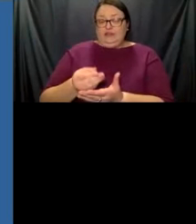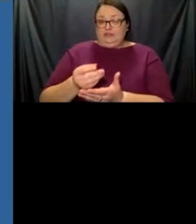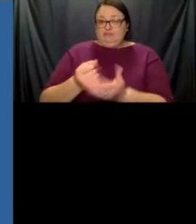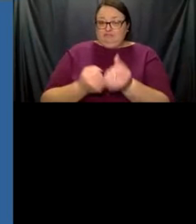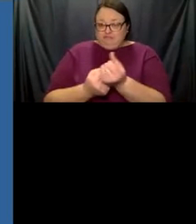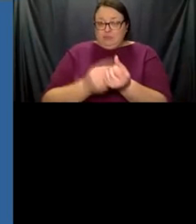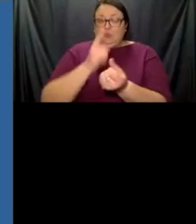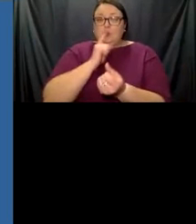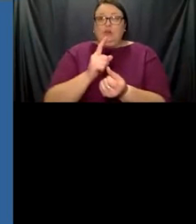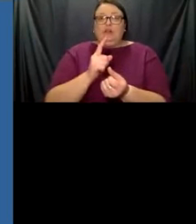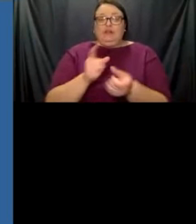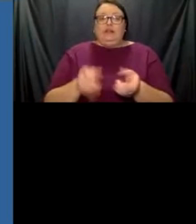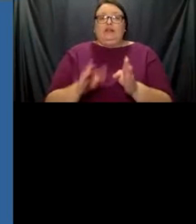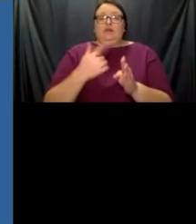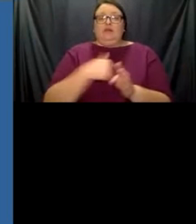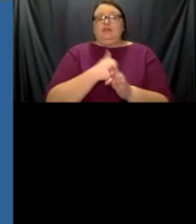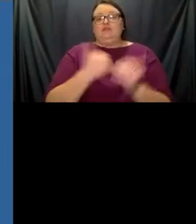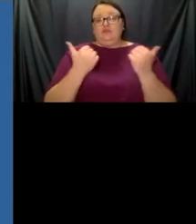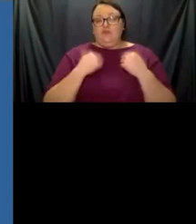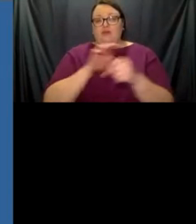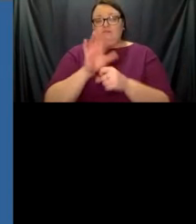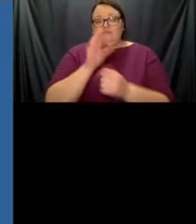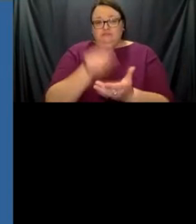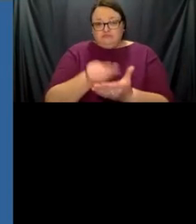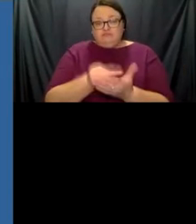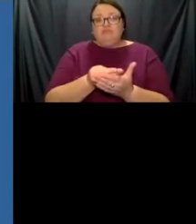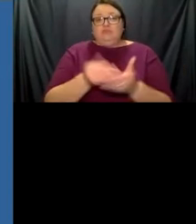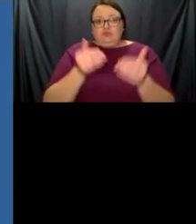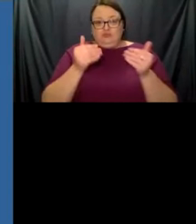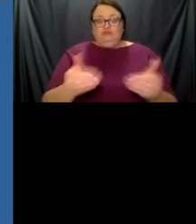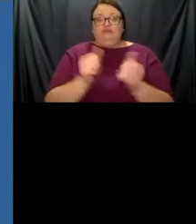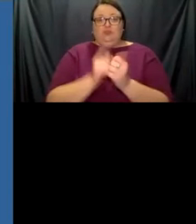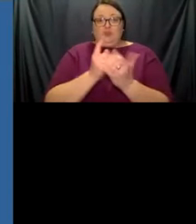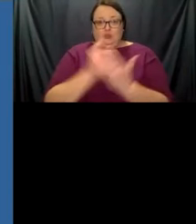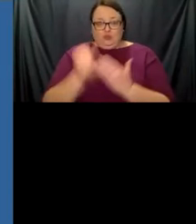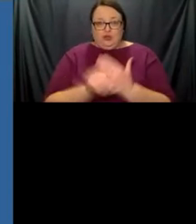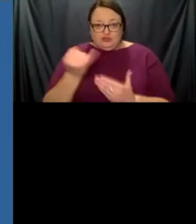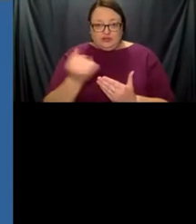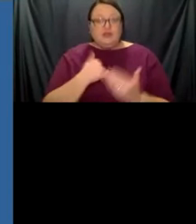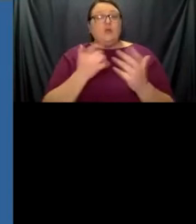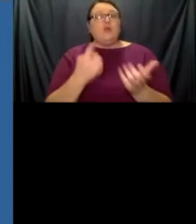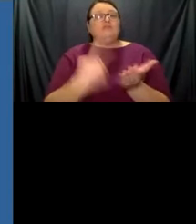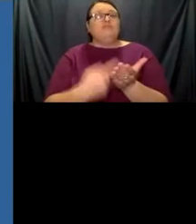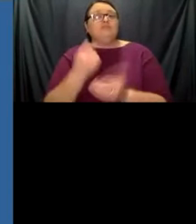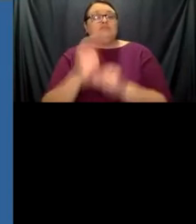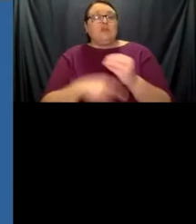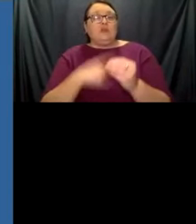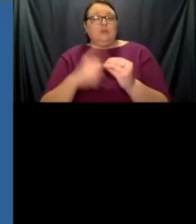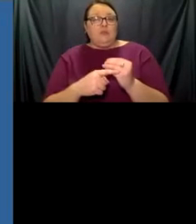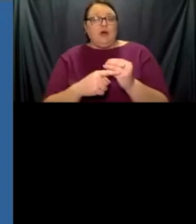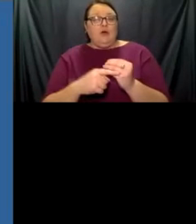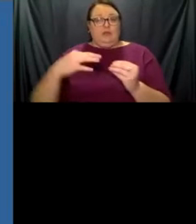recibir fondos de CBDG. tremendous way. Now, I want Te to ayuda talk a little bit about the muchísimo application